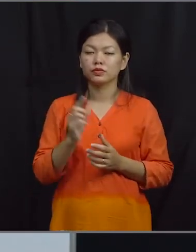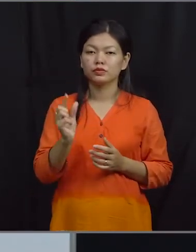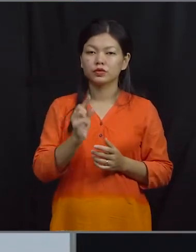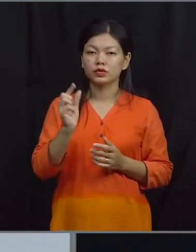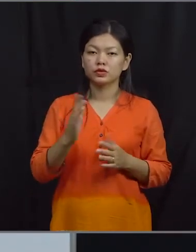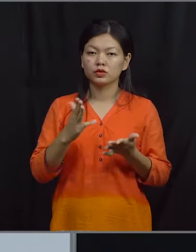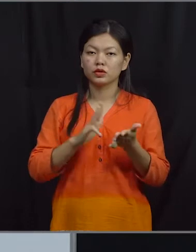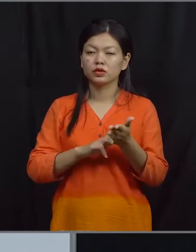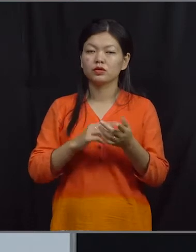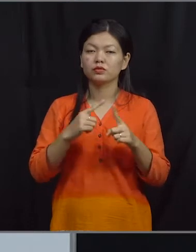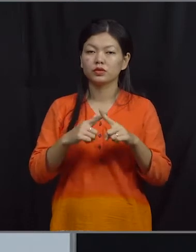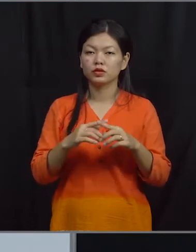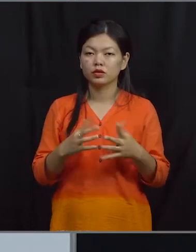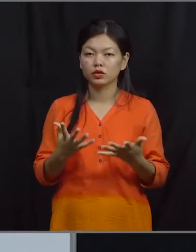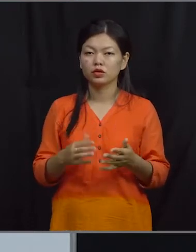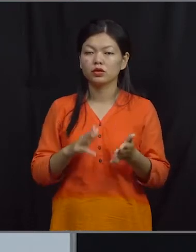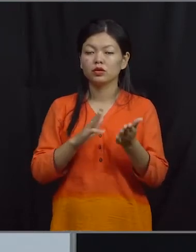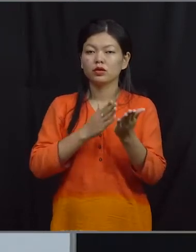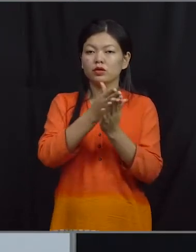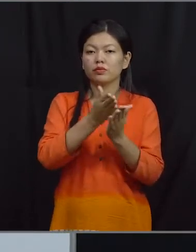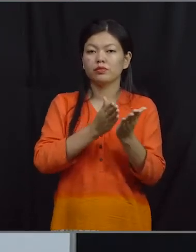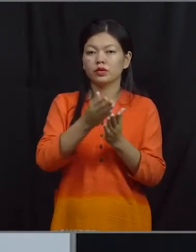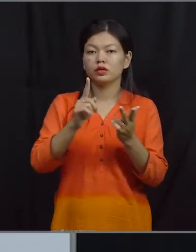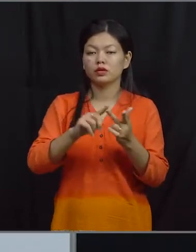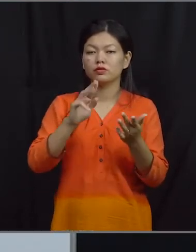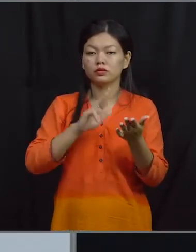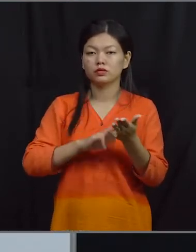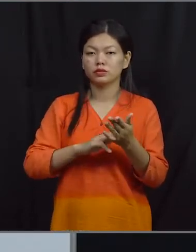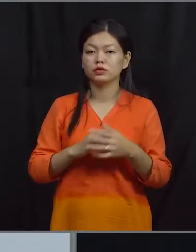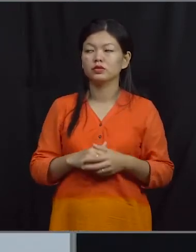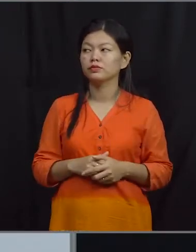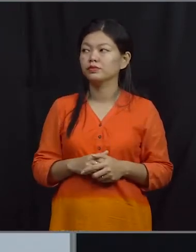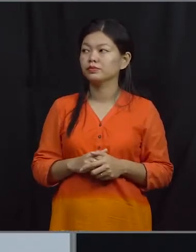using by matrix method or by using inverse of a matrix.